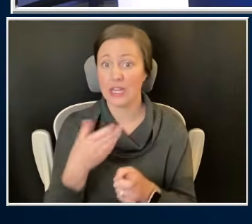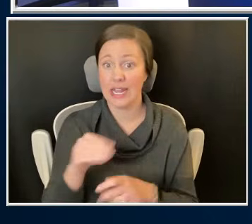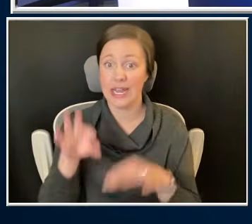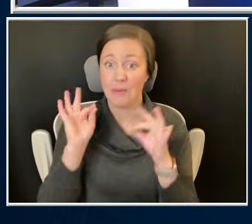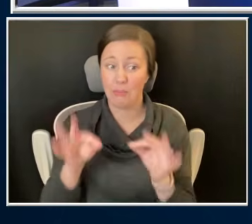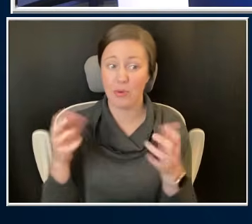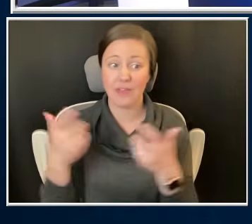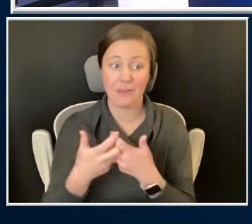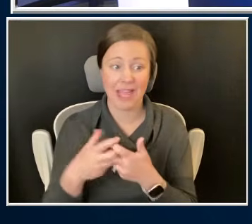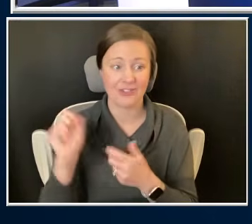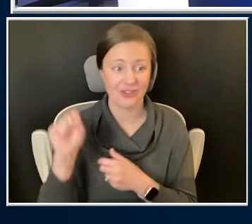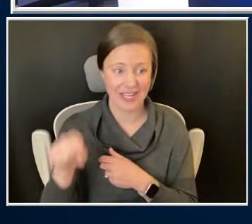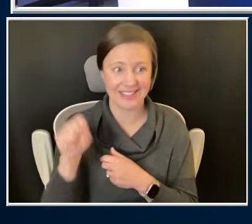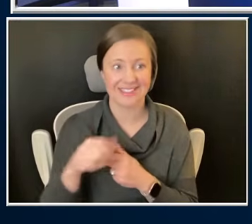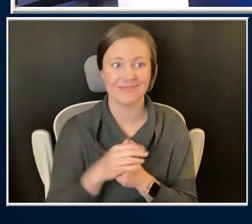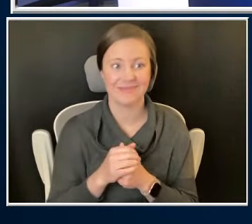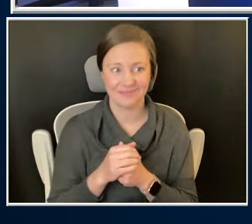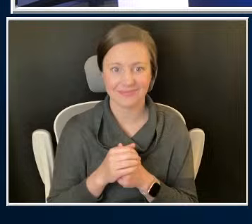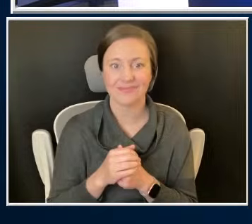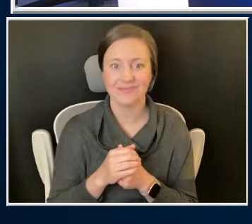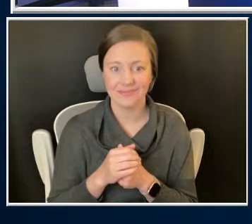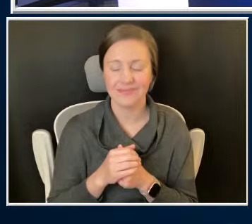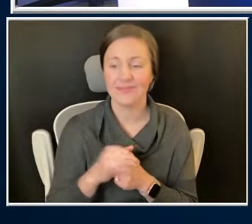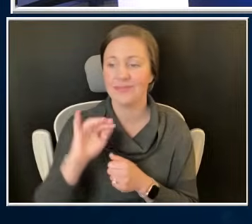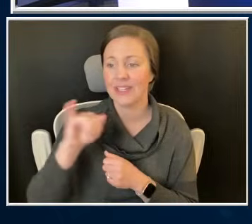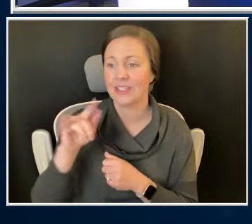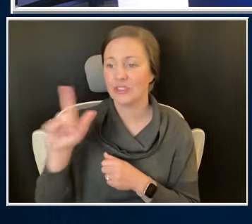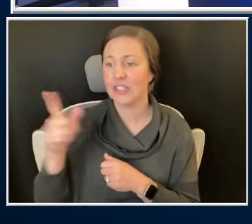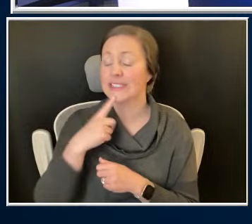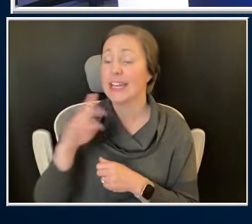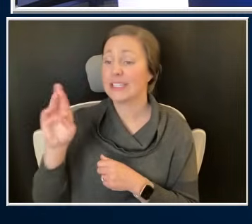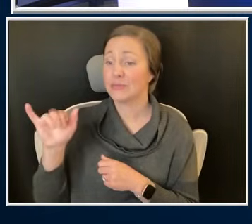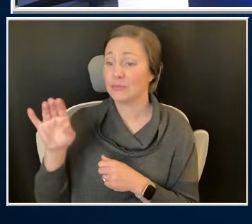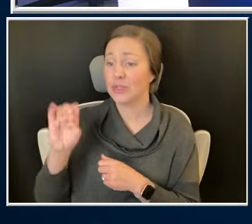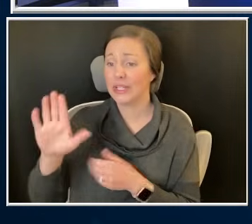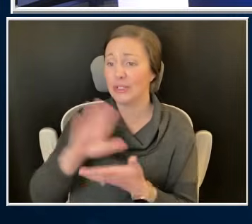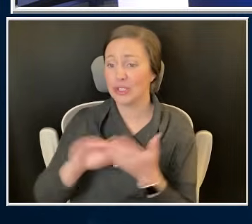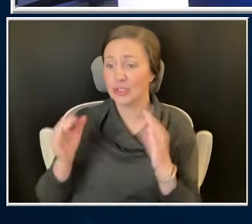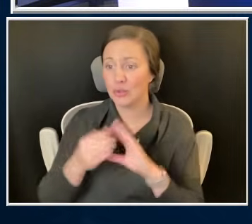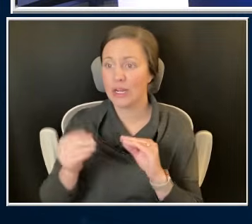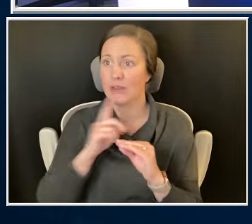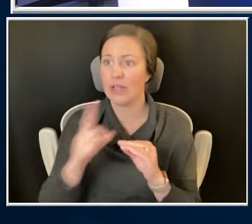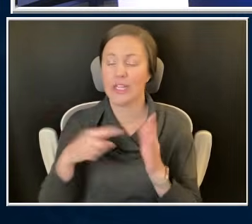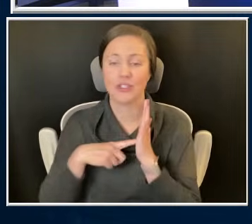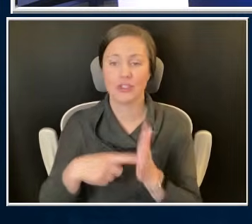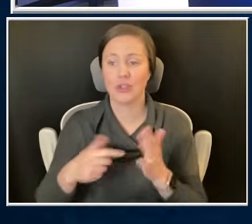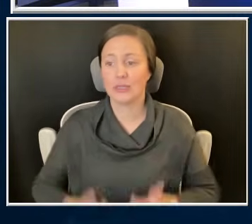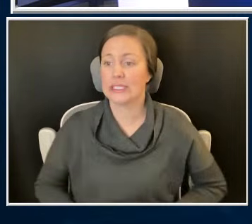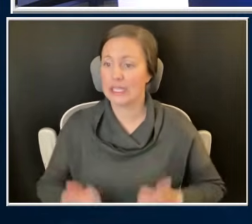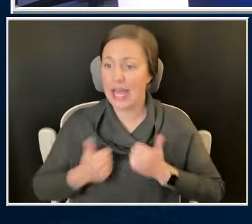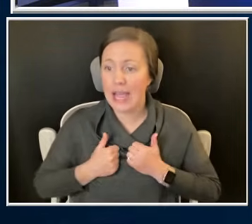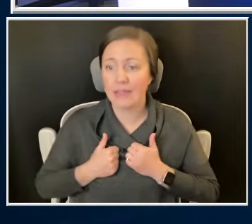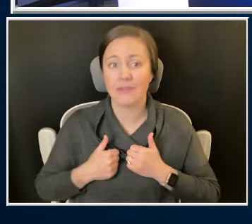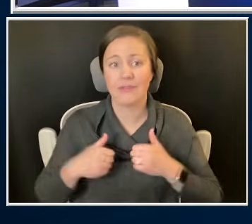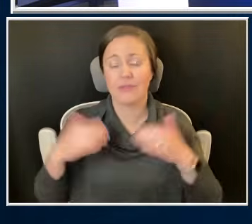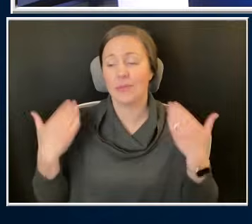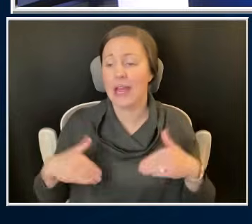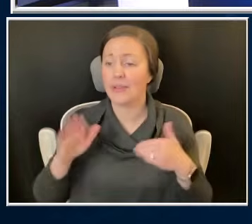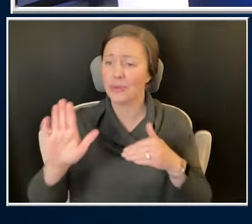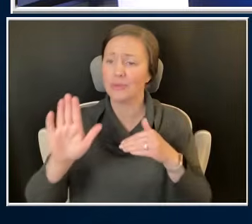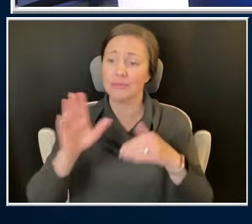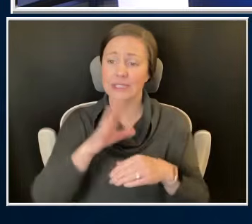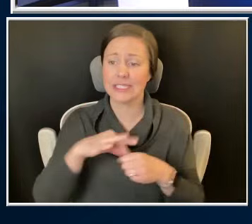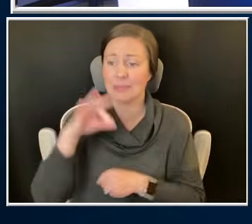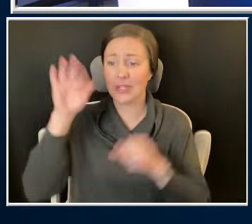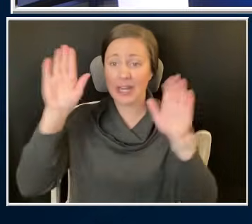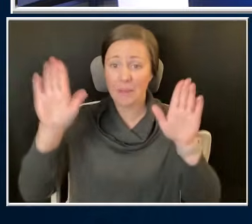All right. Jill says, Brie, your story puts life in perspective. What an amazing spirit you have about you. So excited to